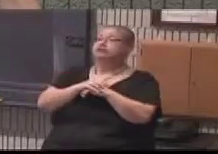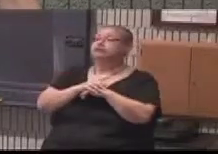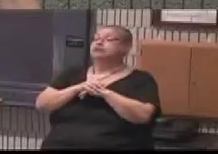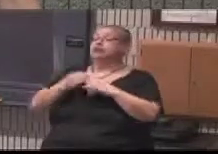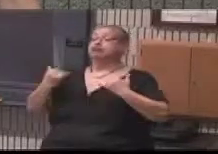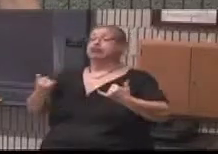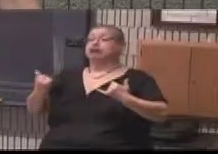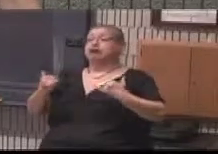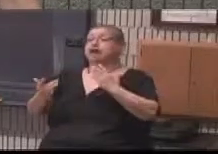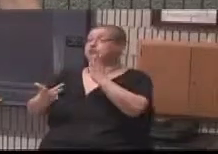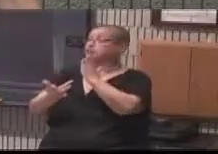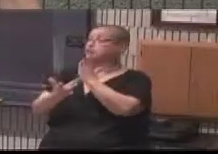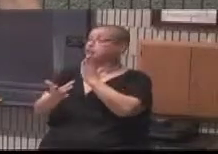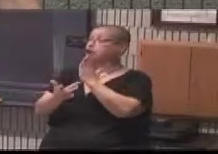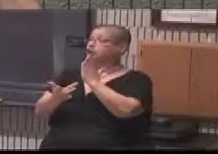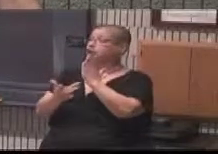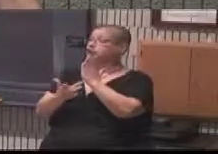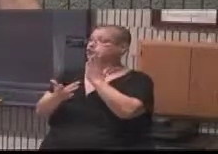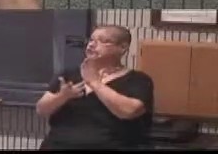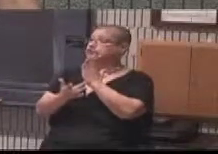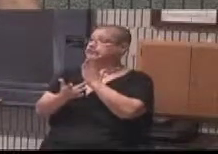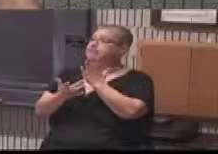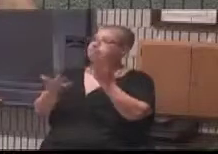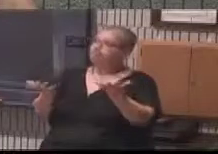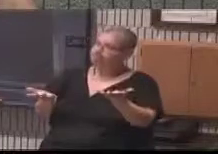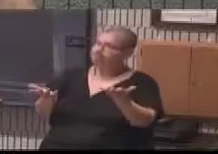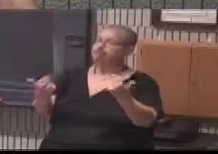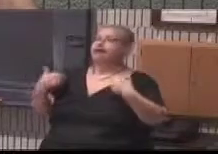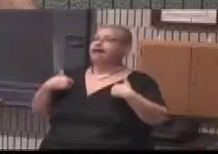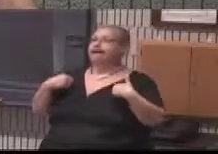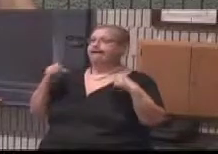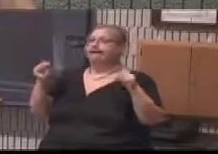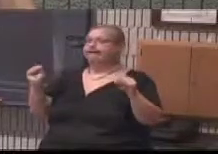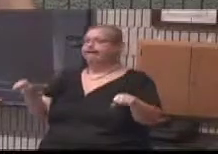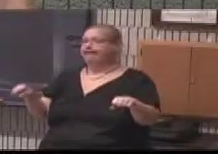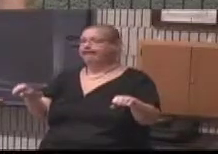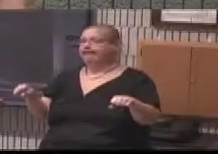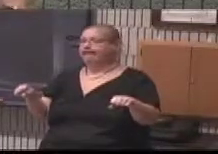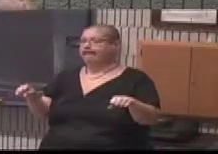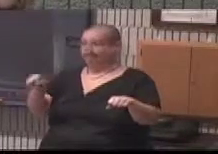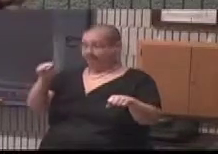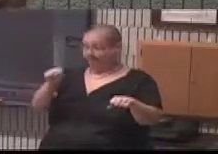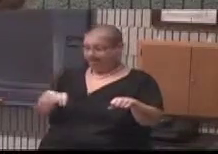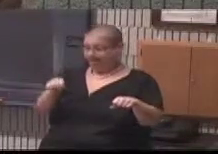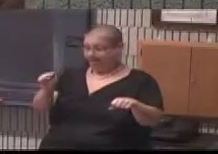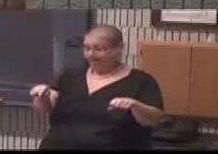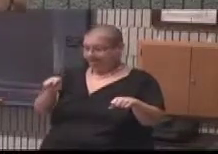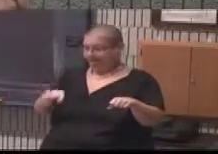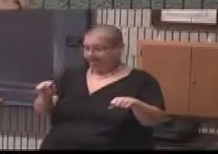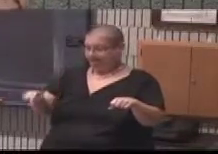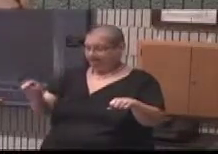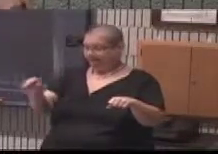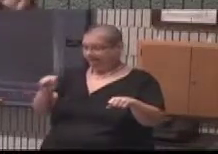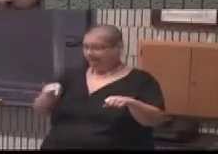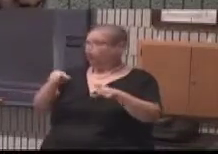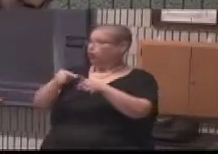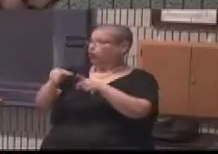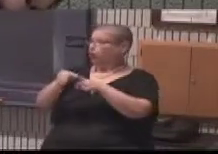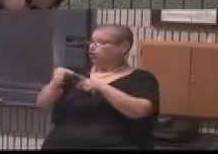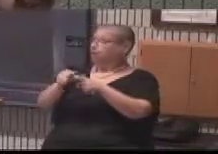Right now, the technology is such that I will be able to press a button or key in certain words, and